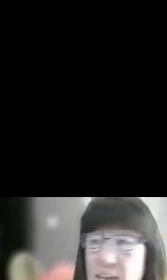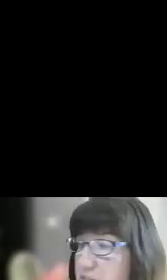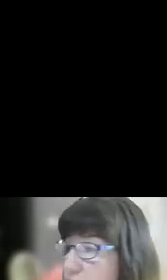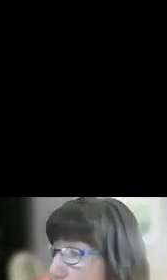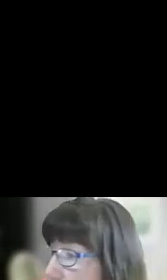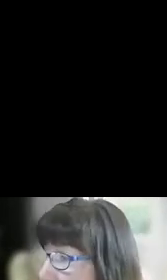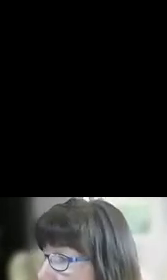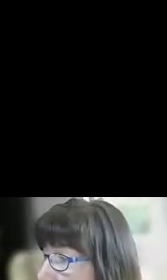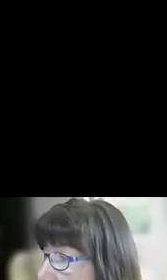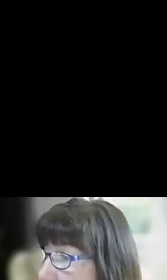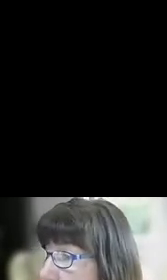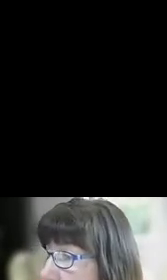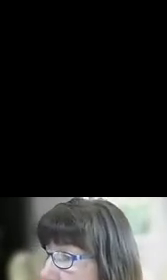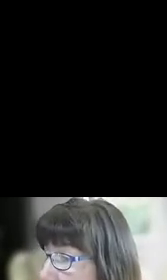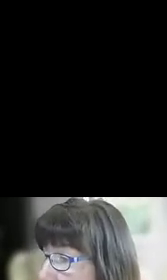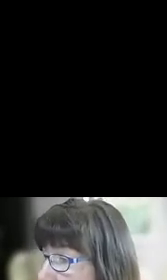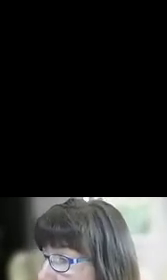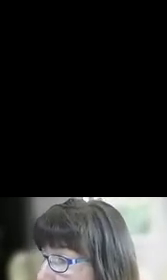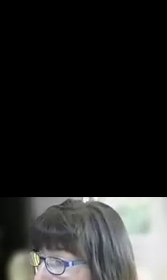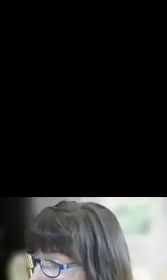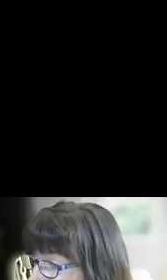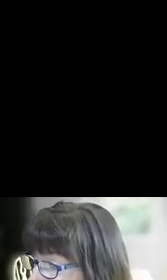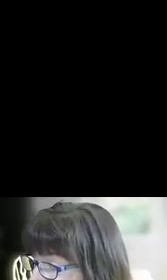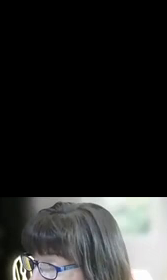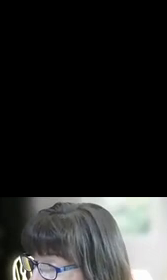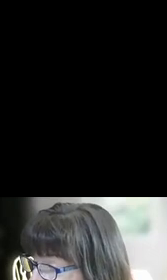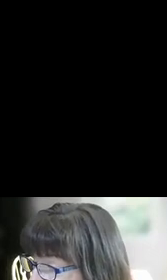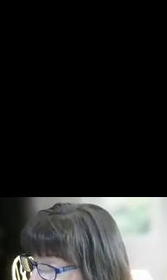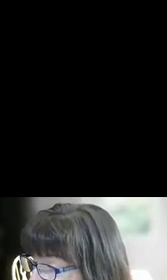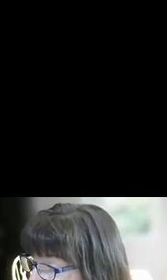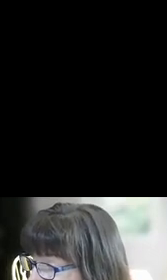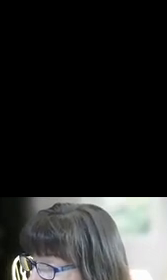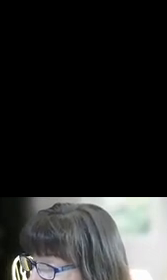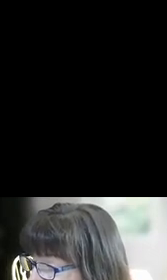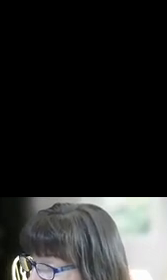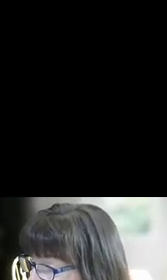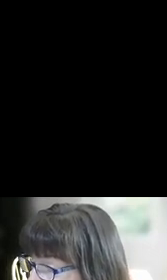share the answers with everybody right now. So I'm going to go back to a couple of those.